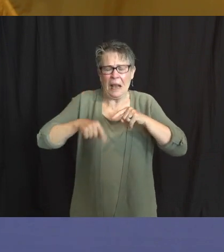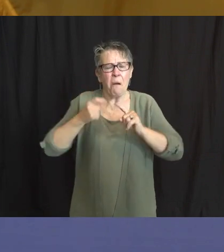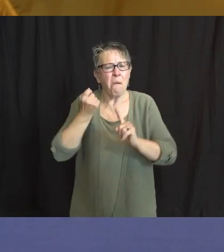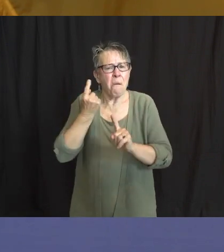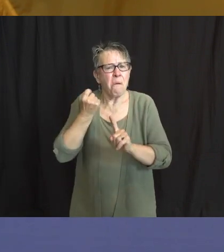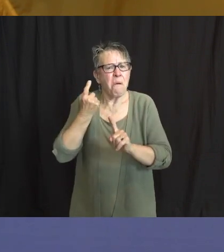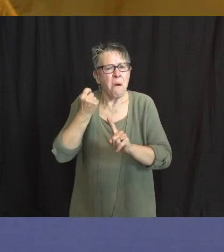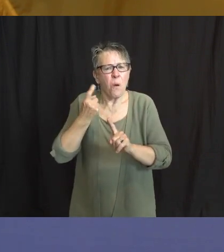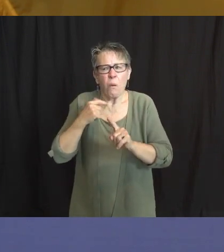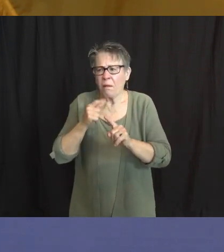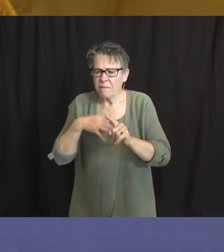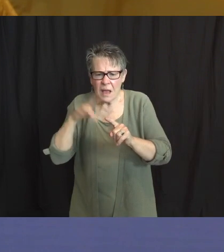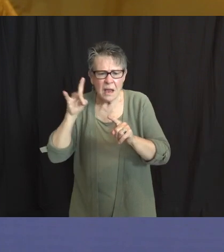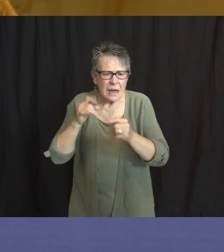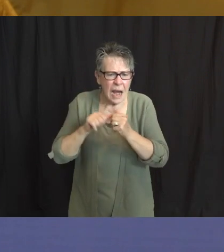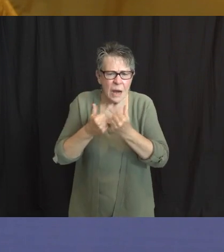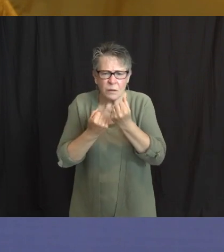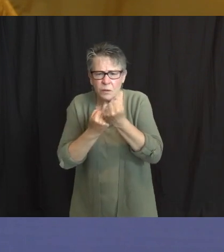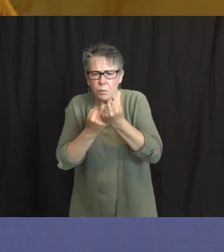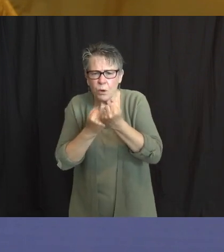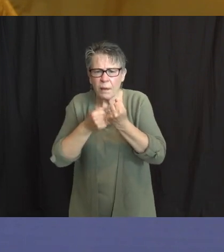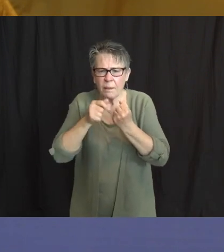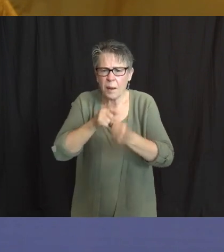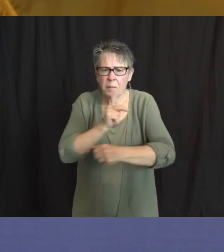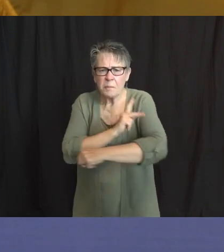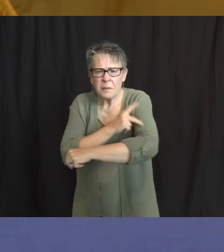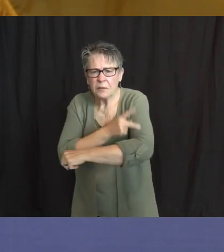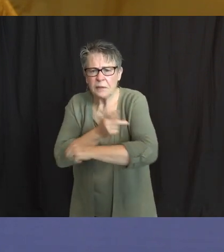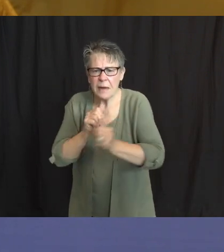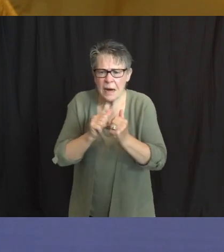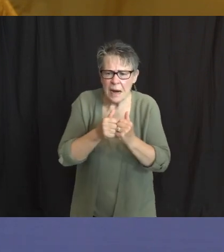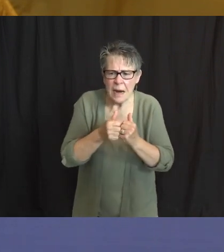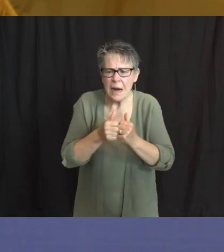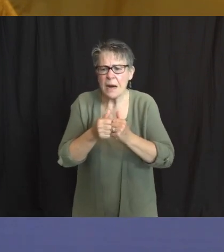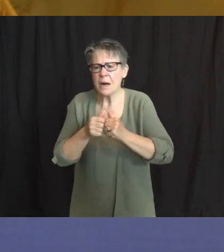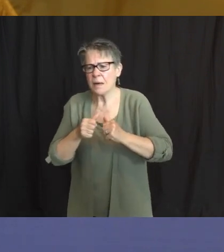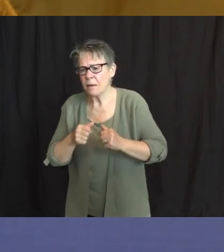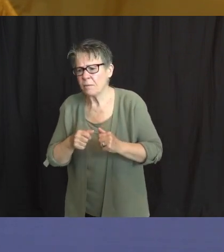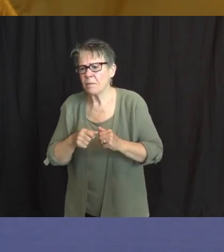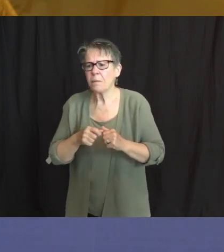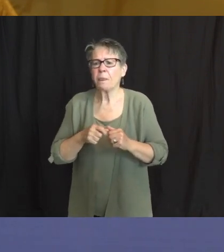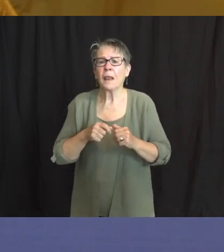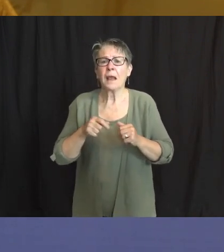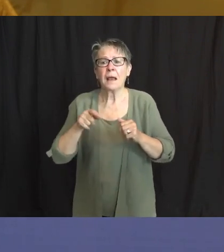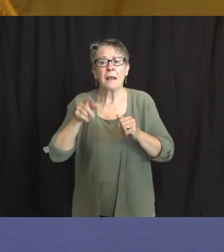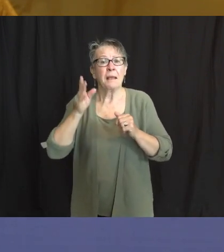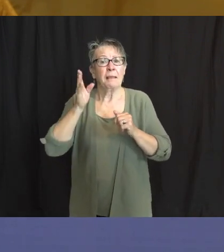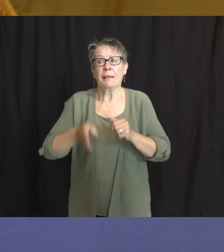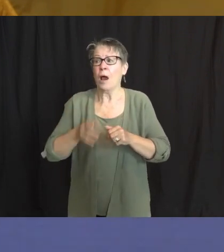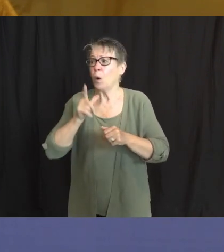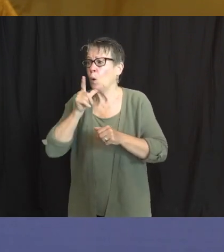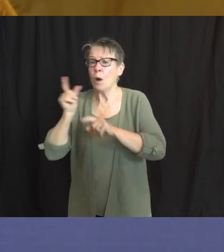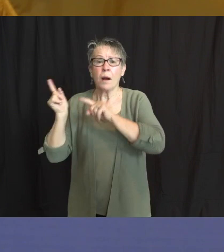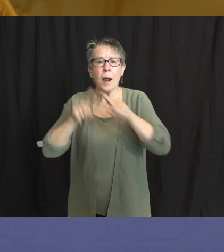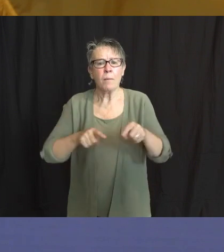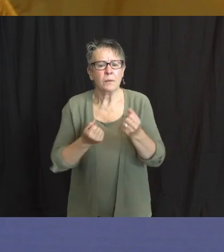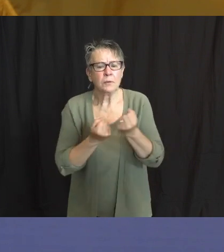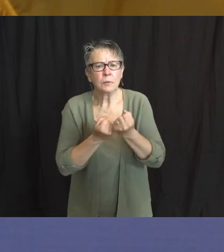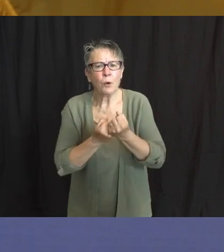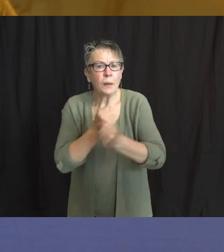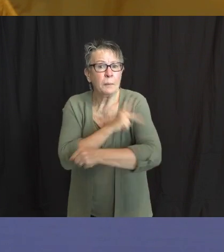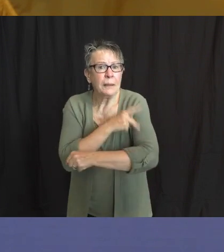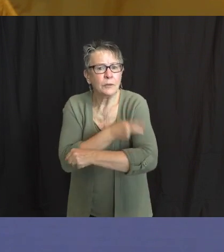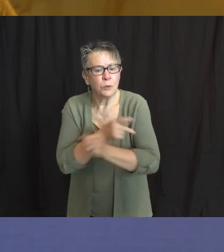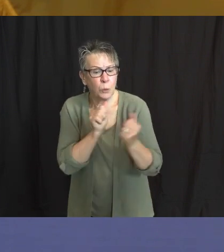When possible, they should establish non-COVID care zones in facilities that serve both COVID-19